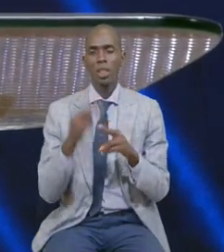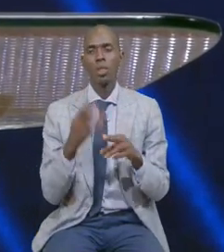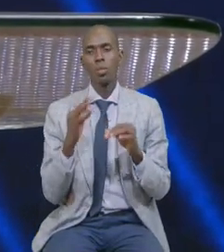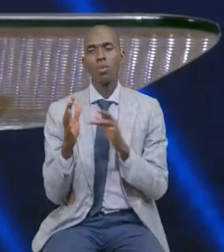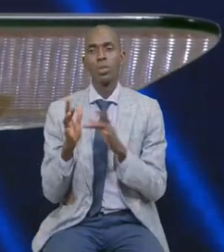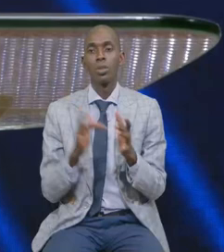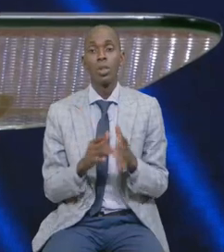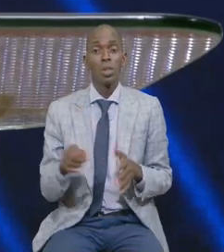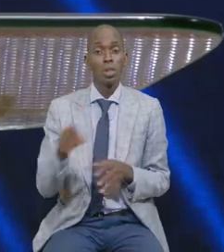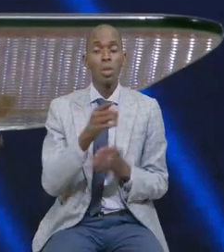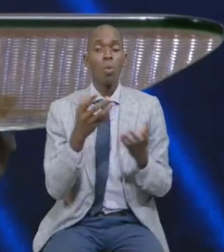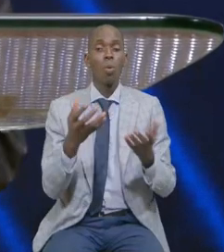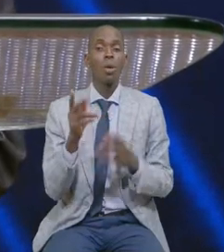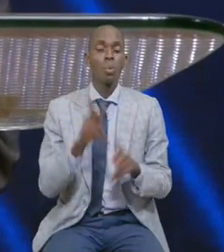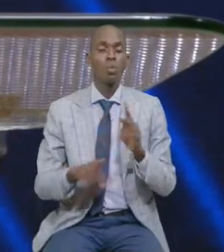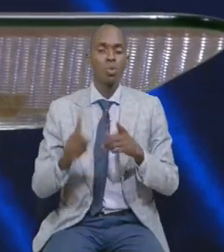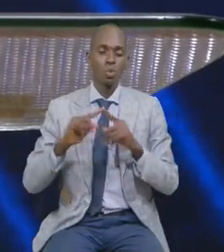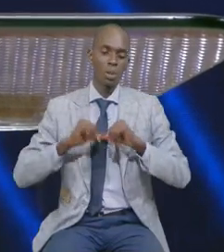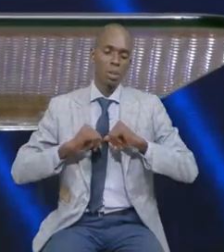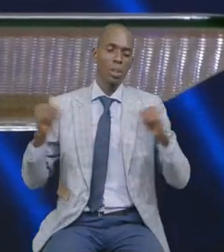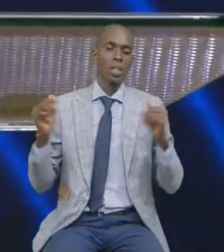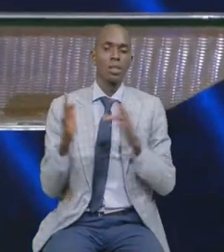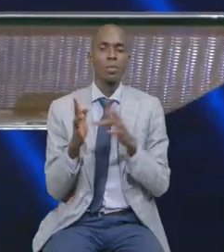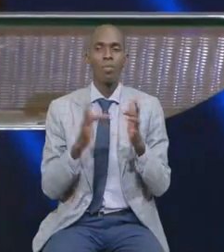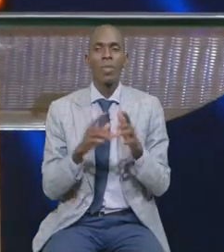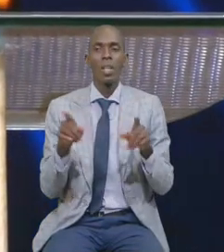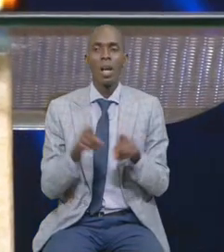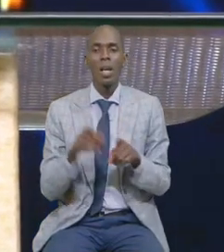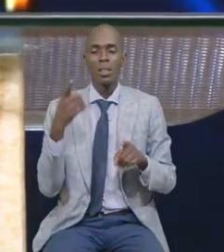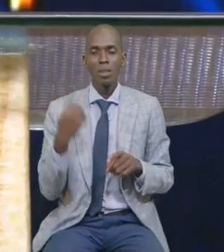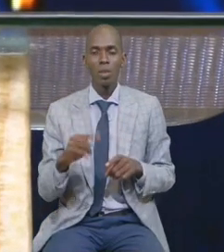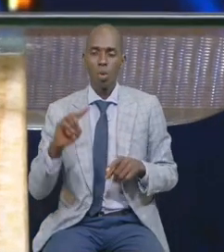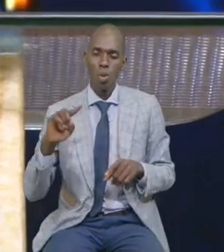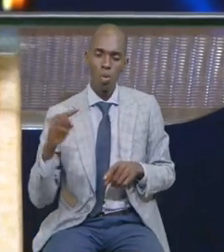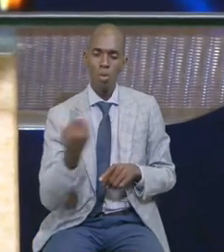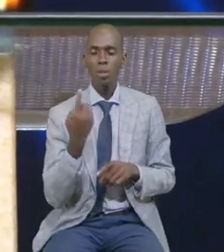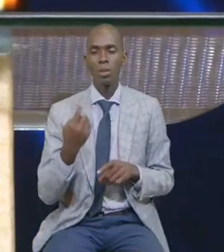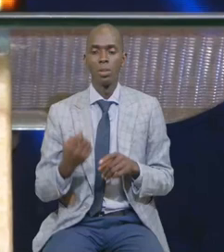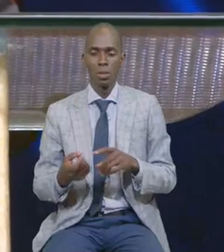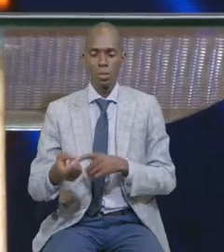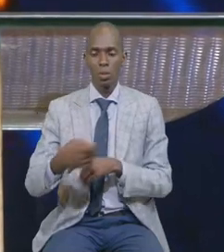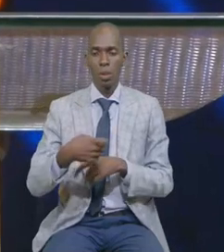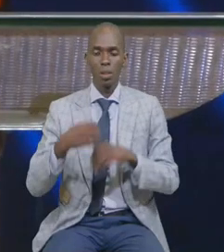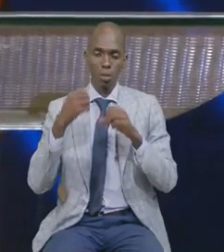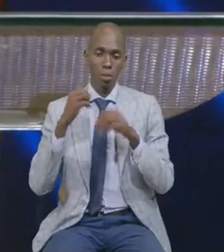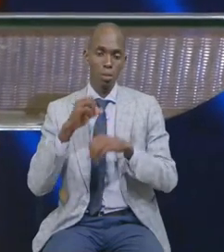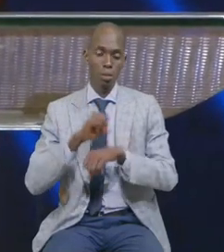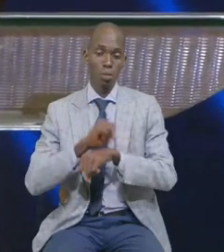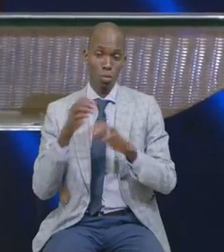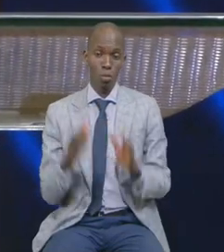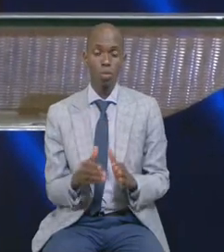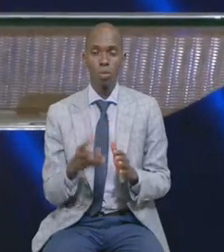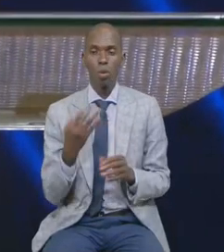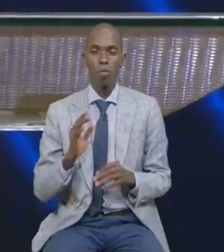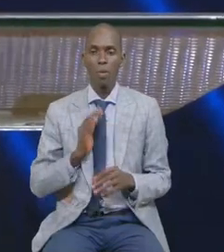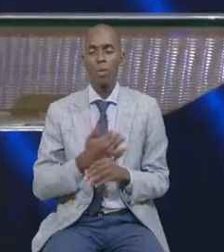to deny Jesus as the only foundation, cornerstone of our salvation, and to deny